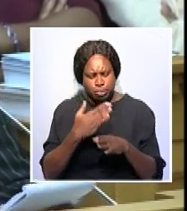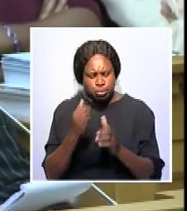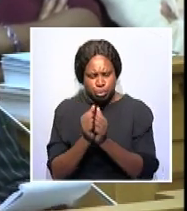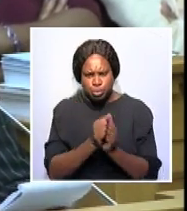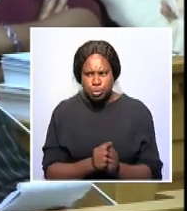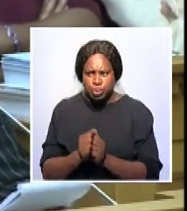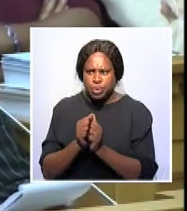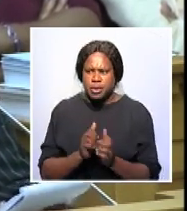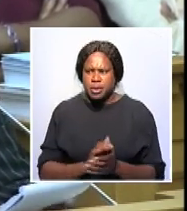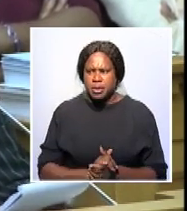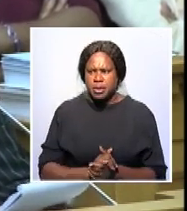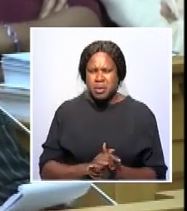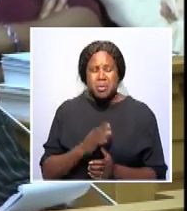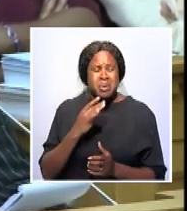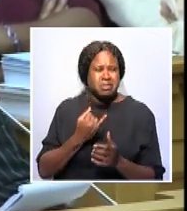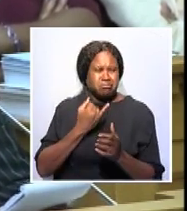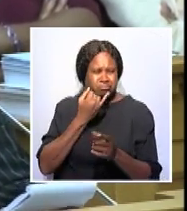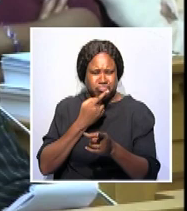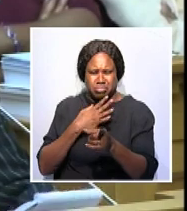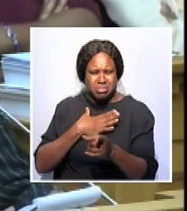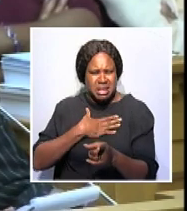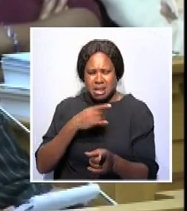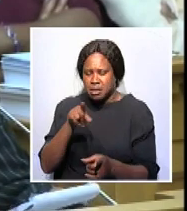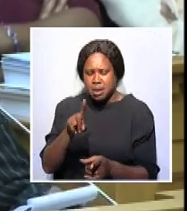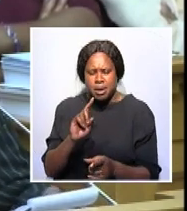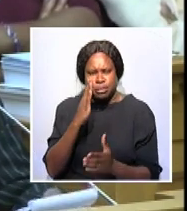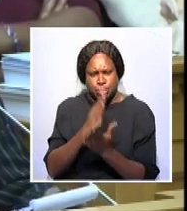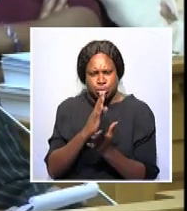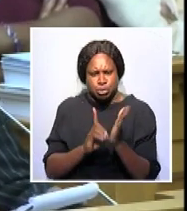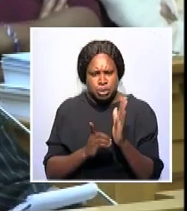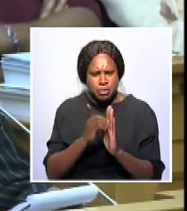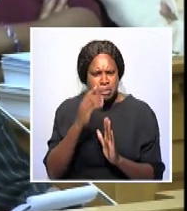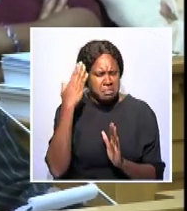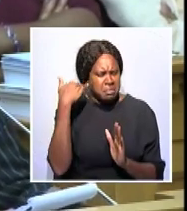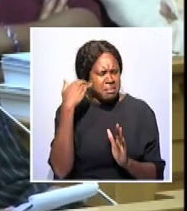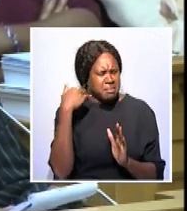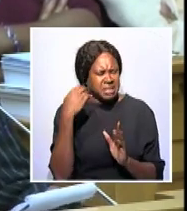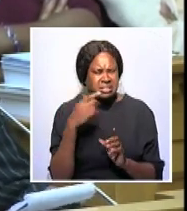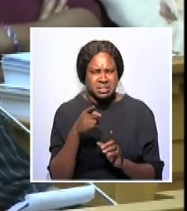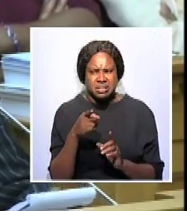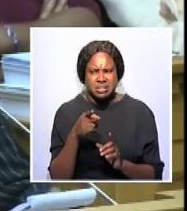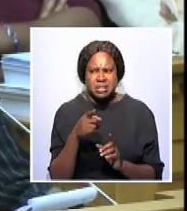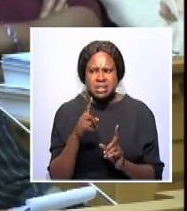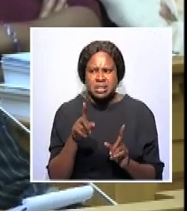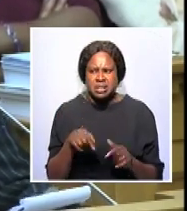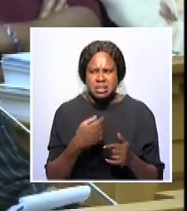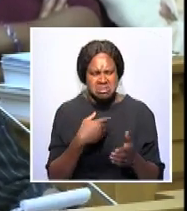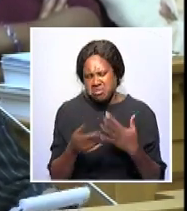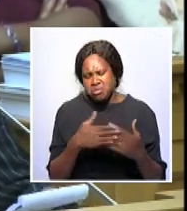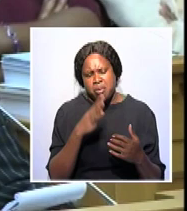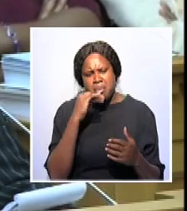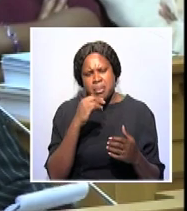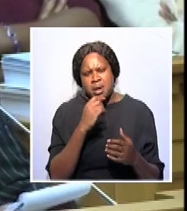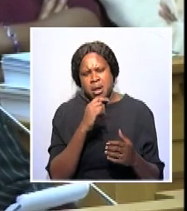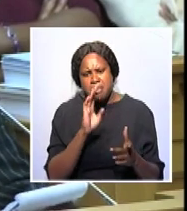little bit insult him, I didn't like it. We really have developed attitude or things where you can just say anything about